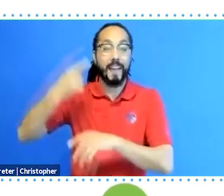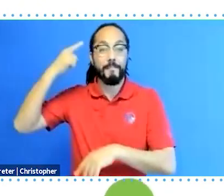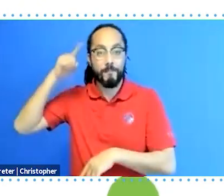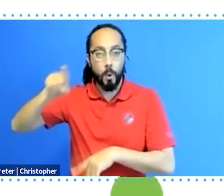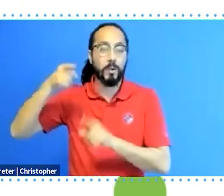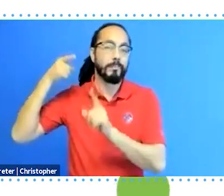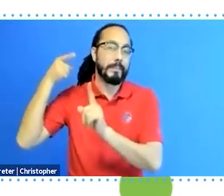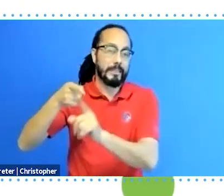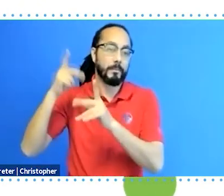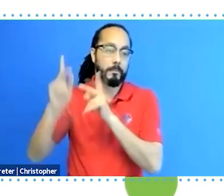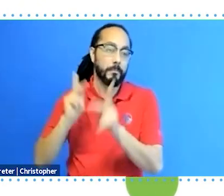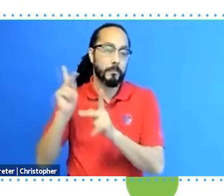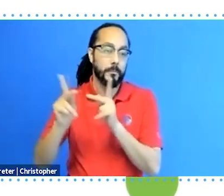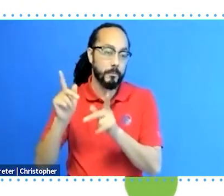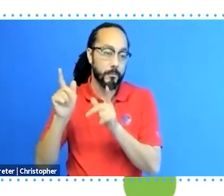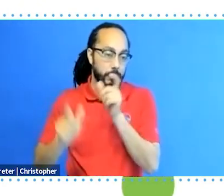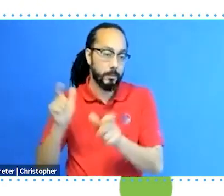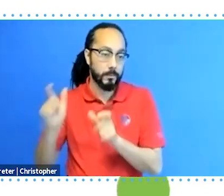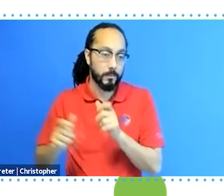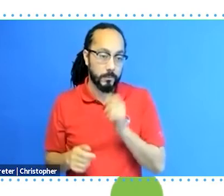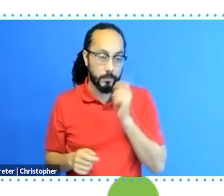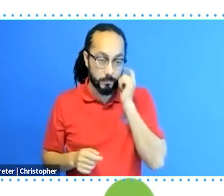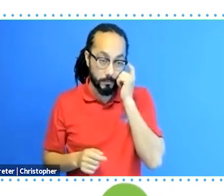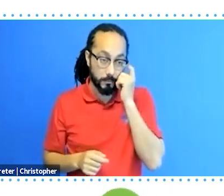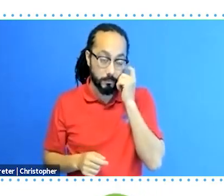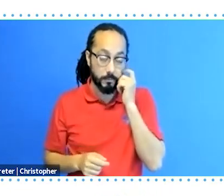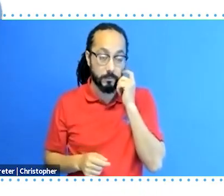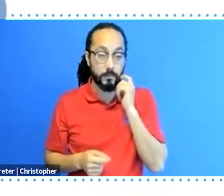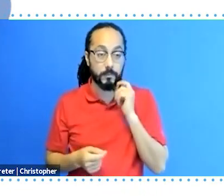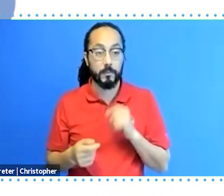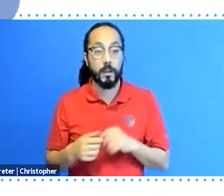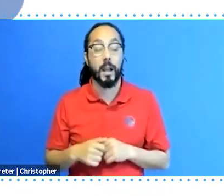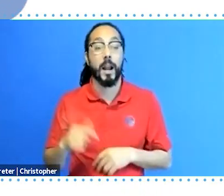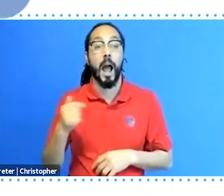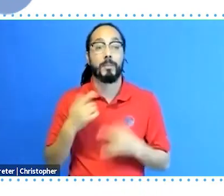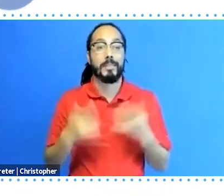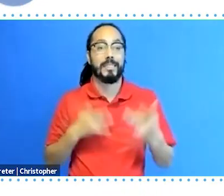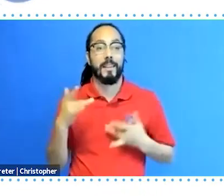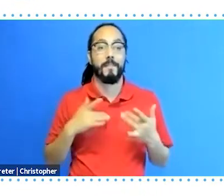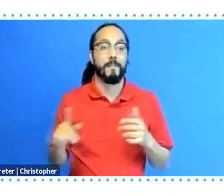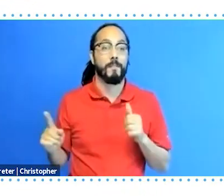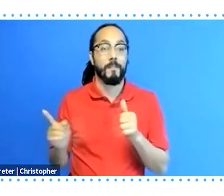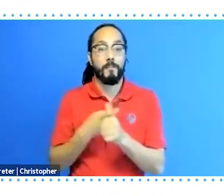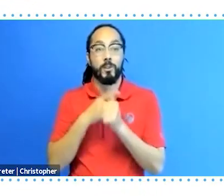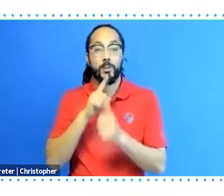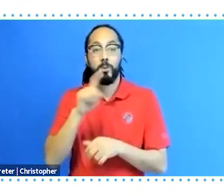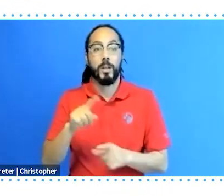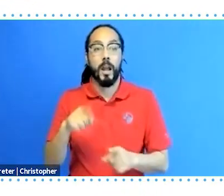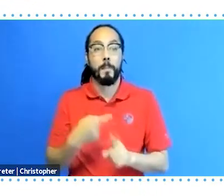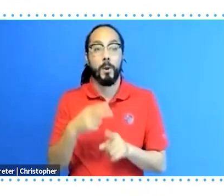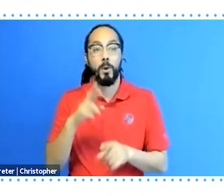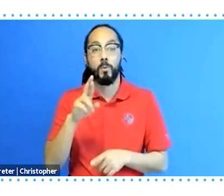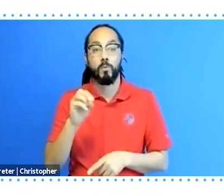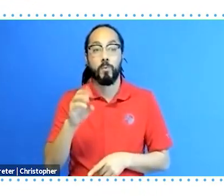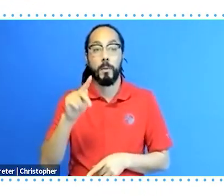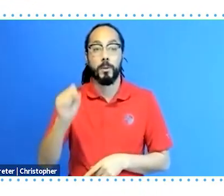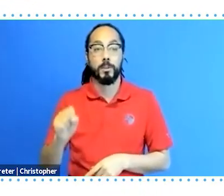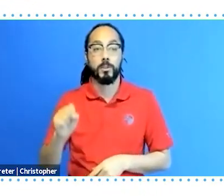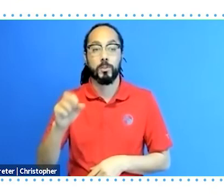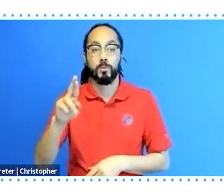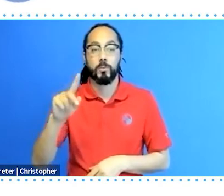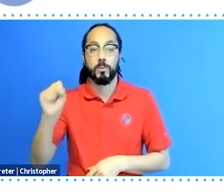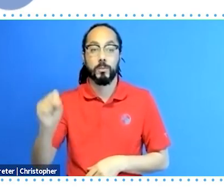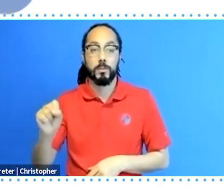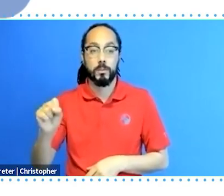And I was so excited that the first question in the chat was Robert's Rules, because as Jeanne points out, it's one of my